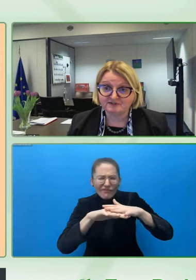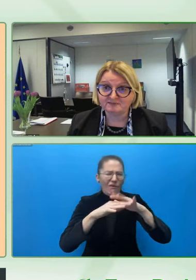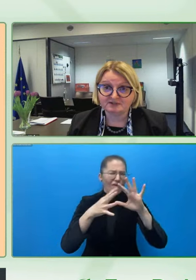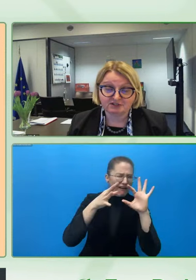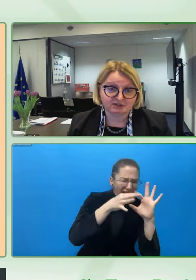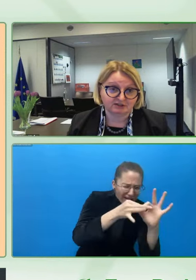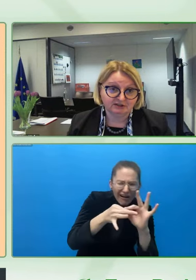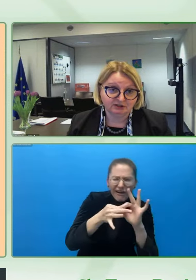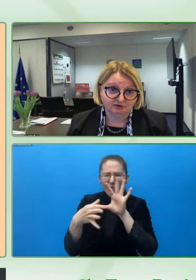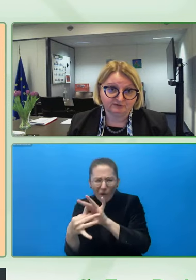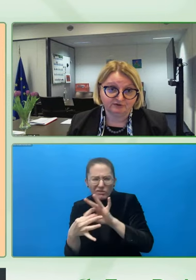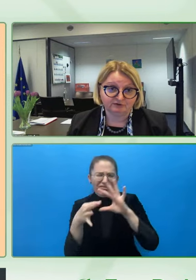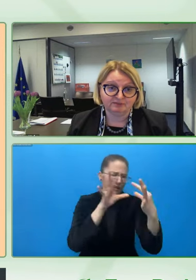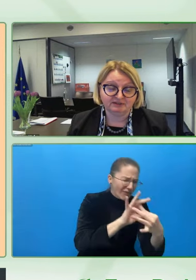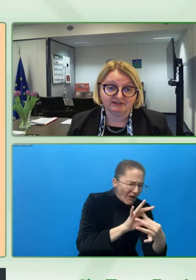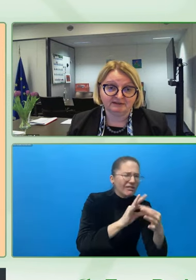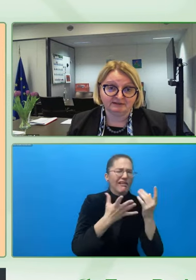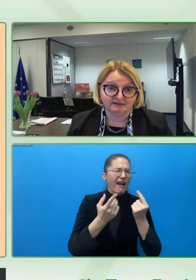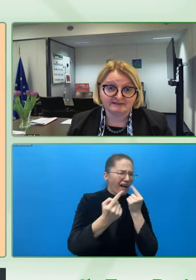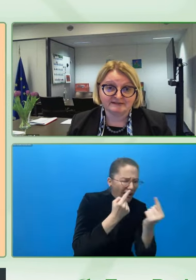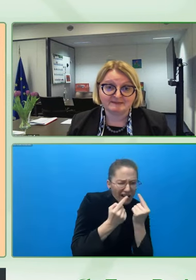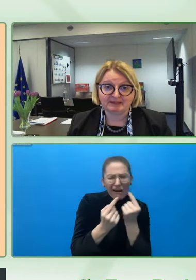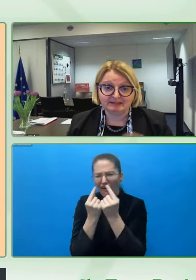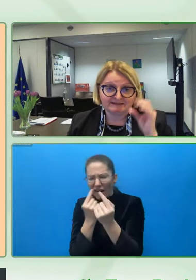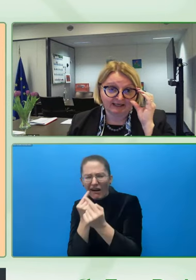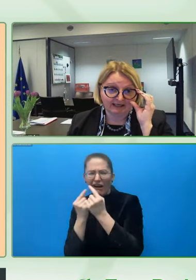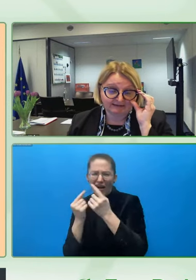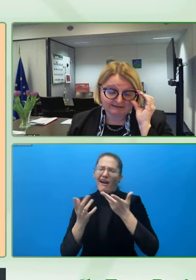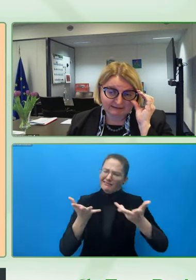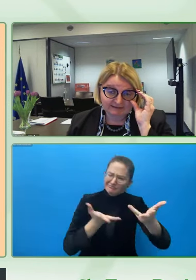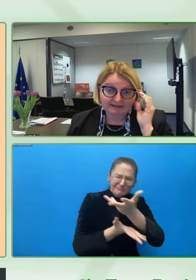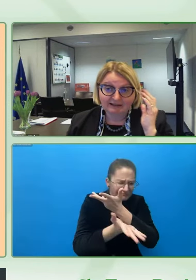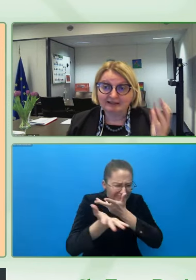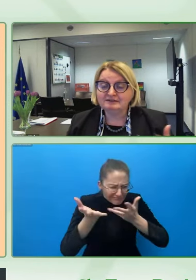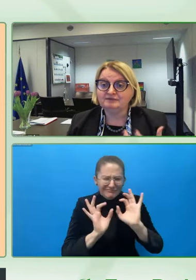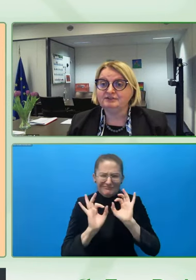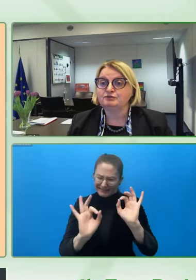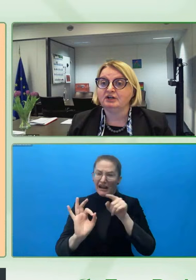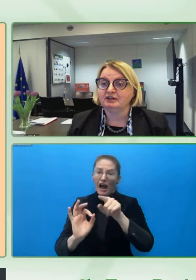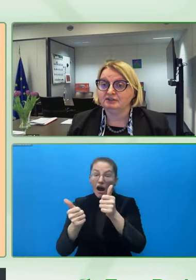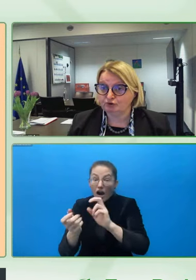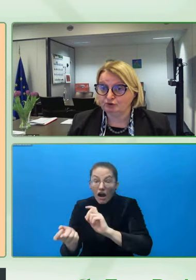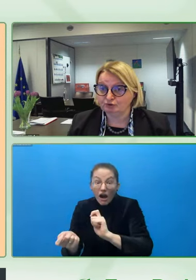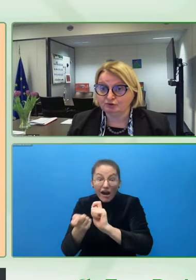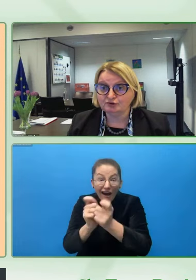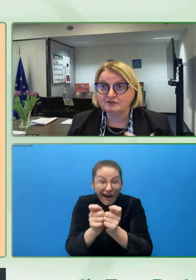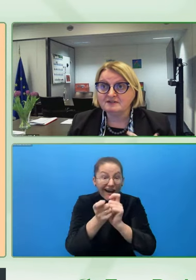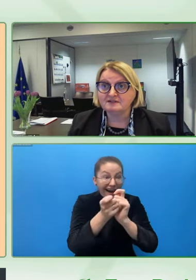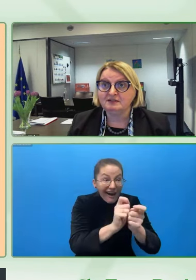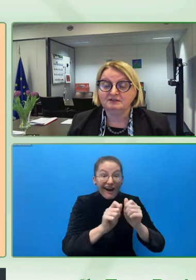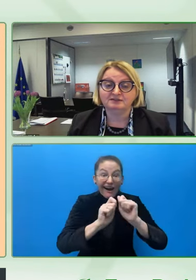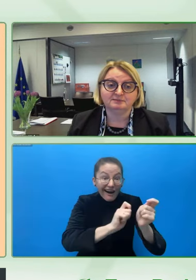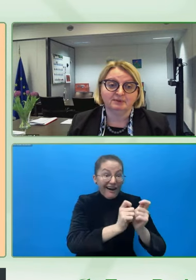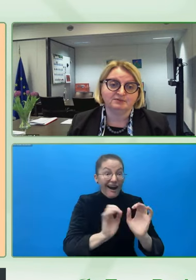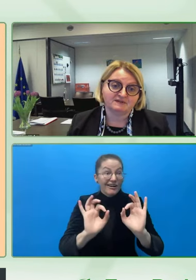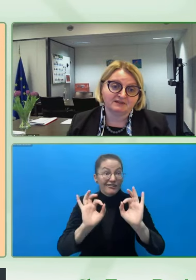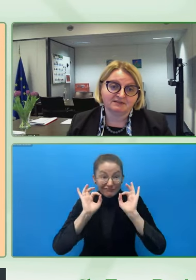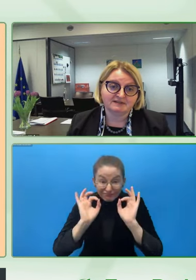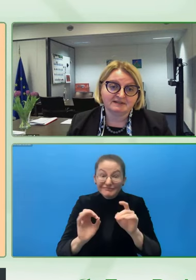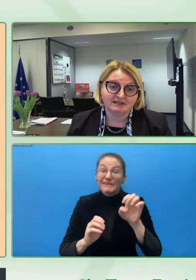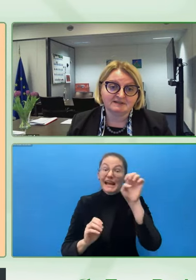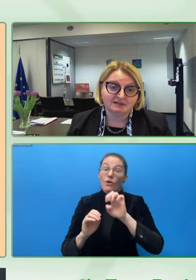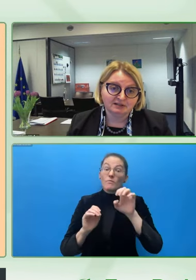on the transposition of the European Accessibility Act, and we tried to steer the